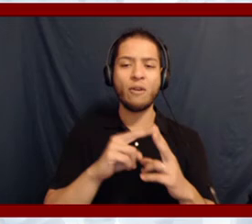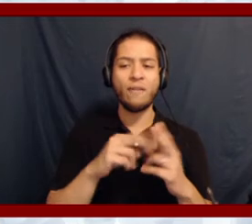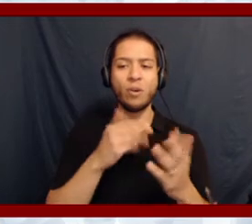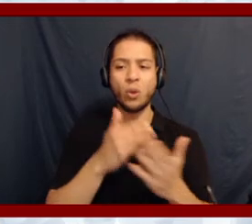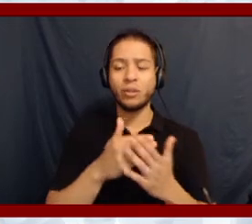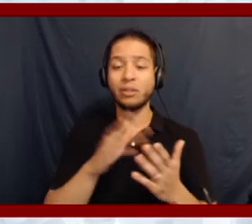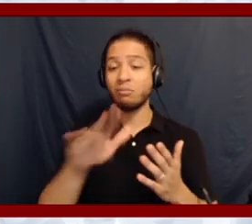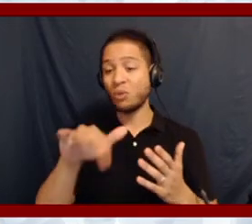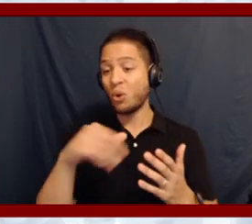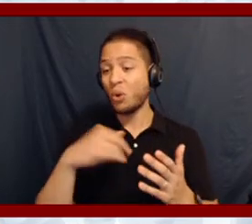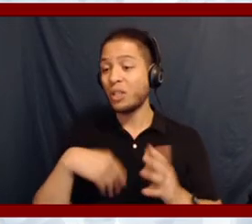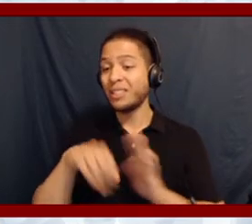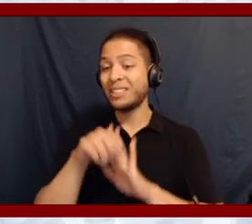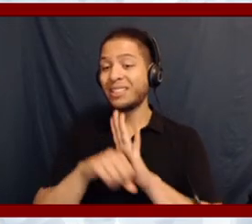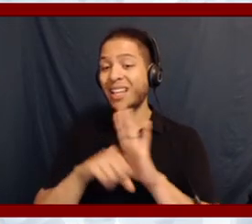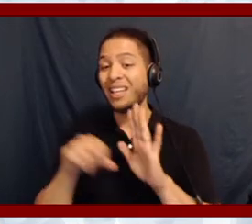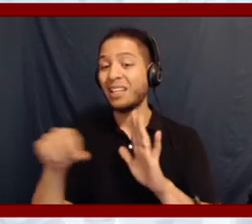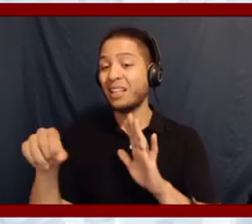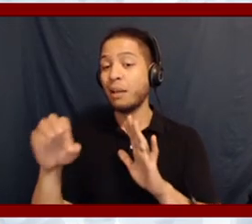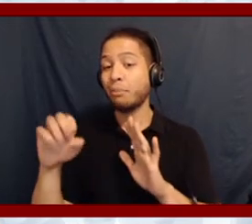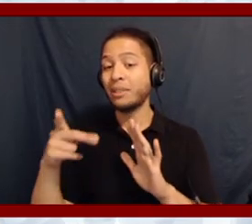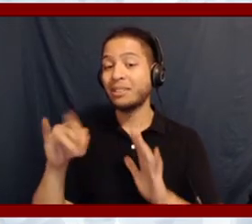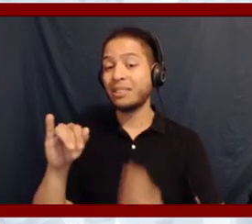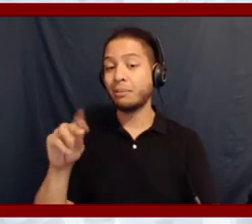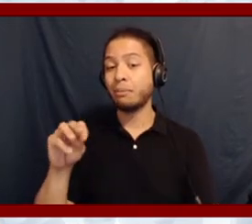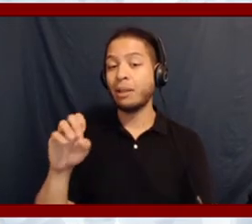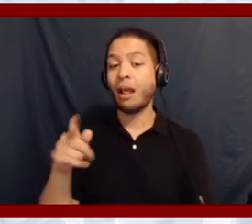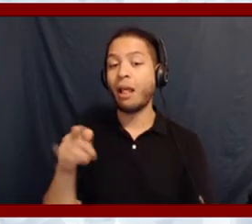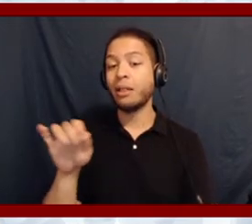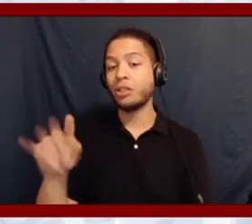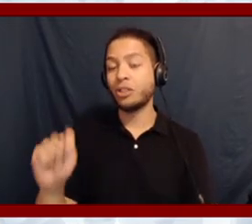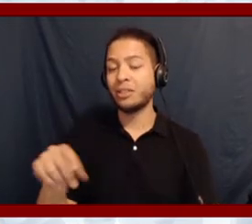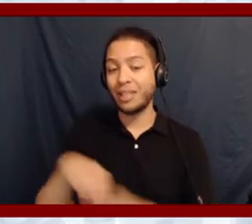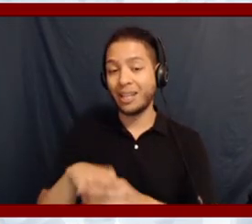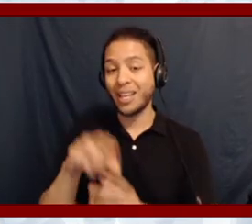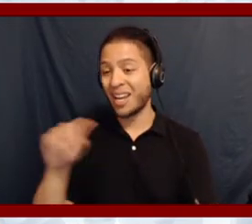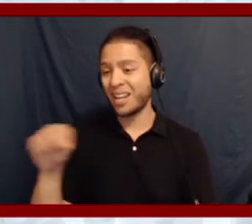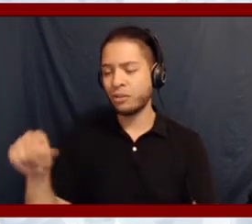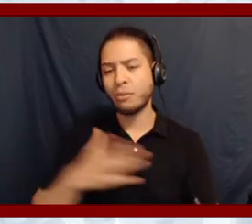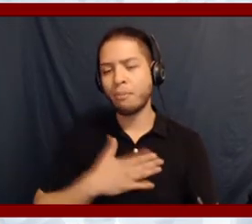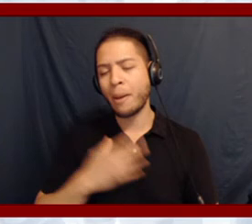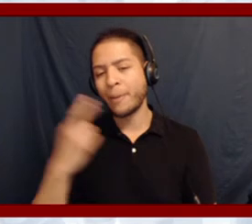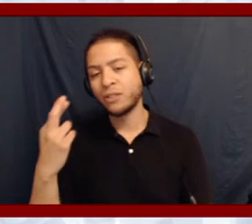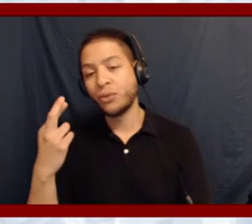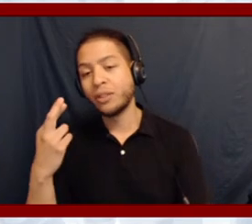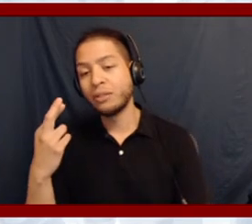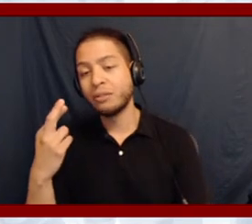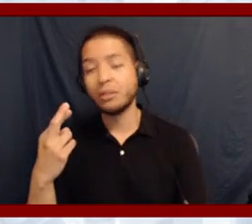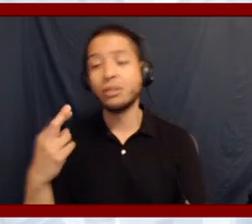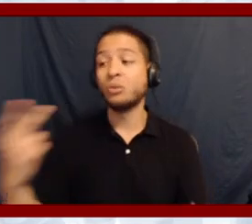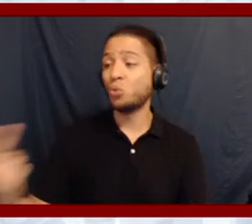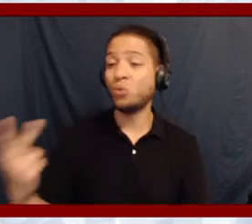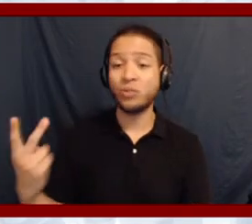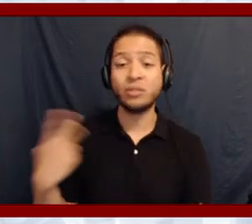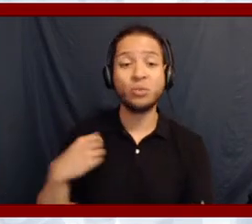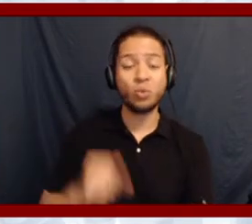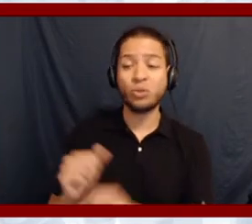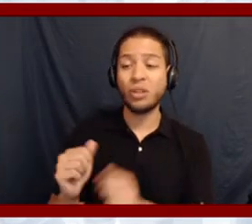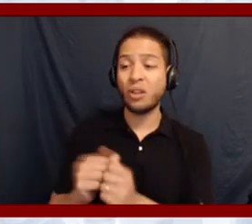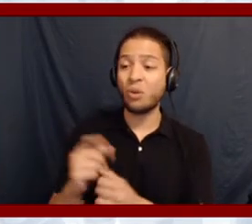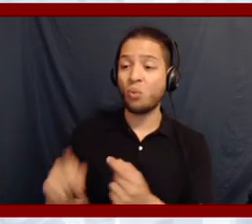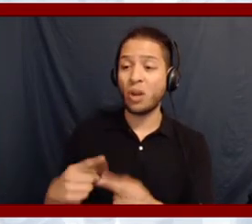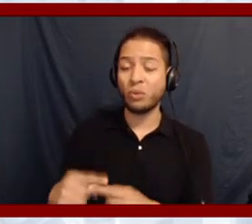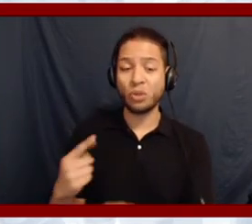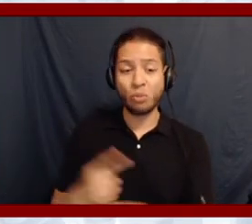Connecticut was my best friend last year. And we work really closely to make sure that when it was appropriate, doing right now, we